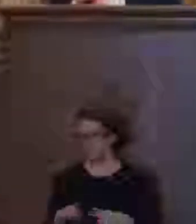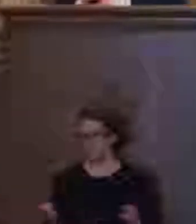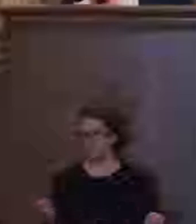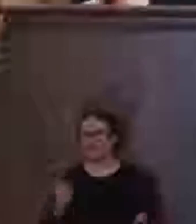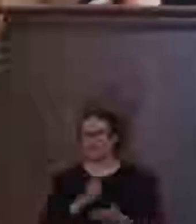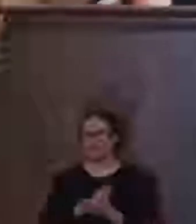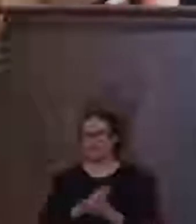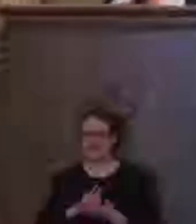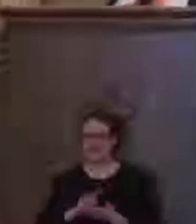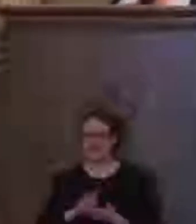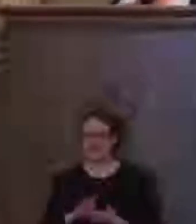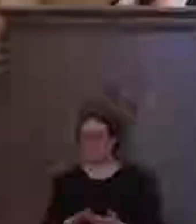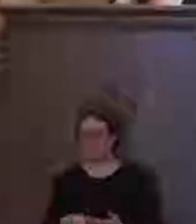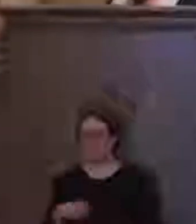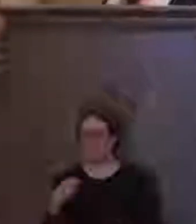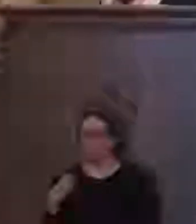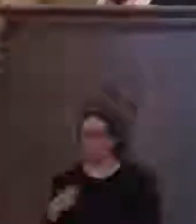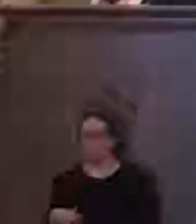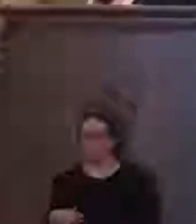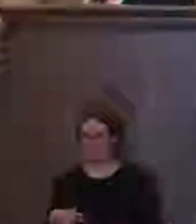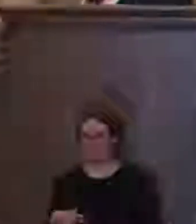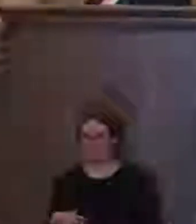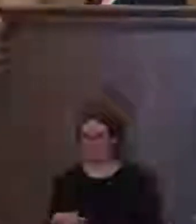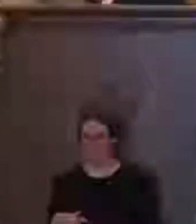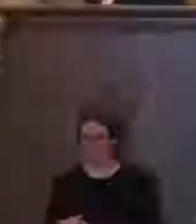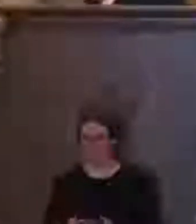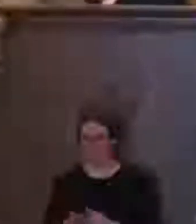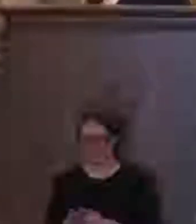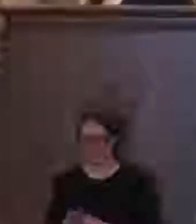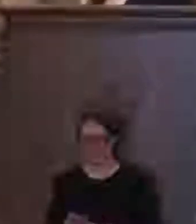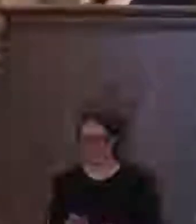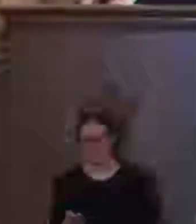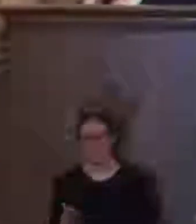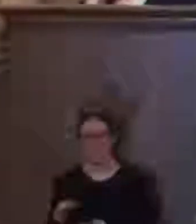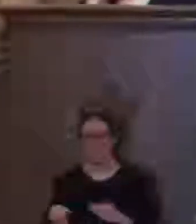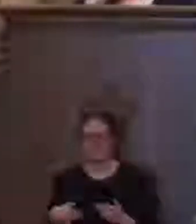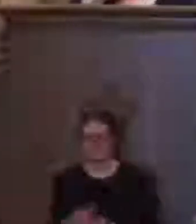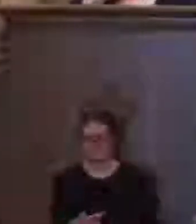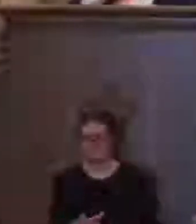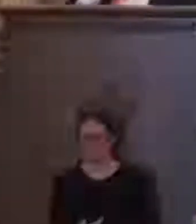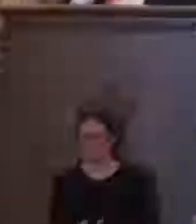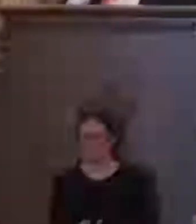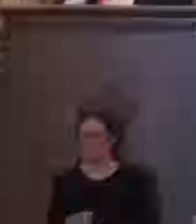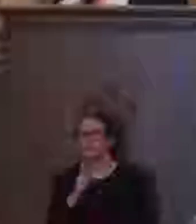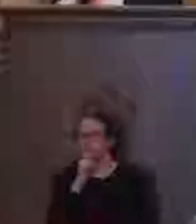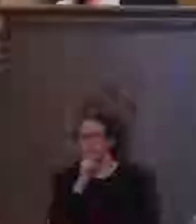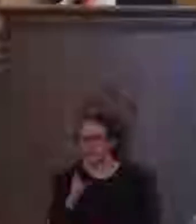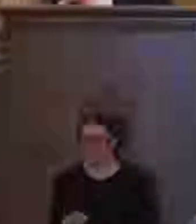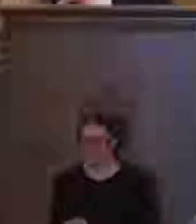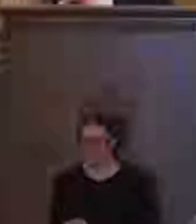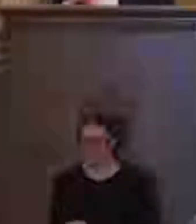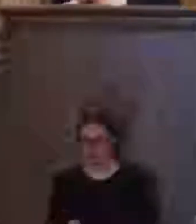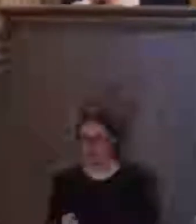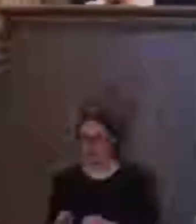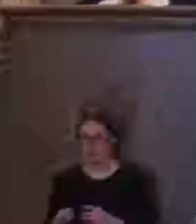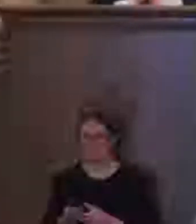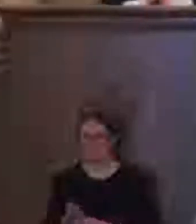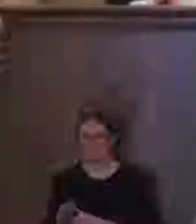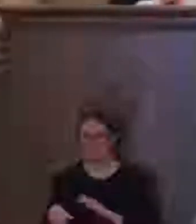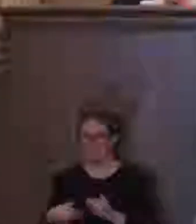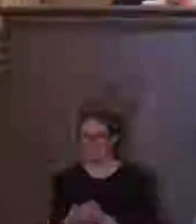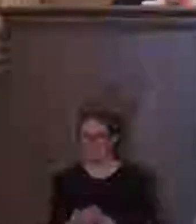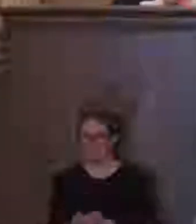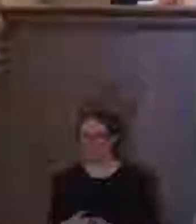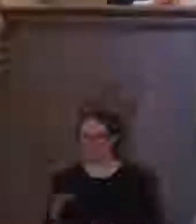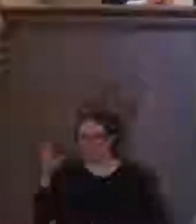nice. And man, he had been through it. I mean, he had really been through it. He'd been